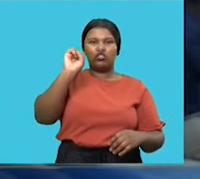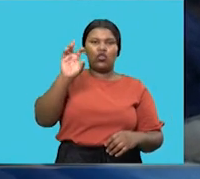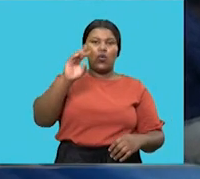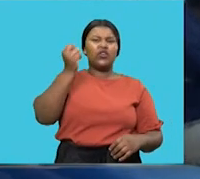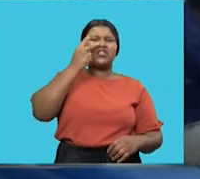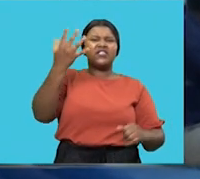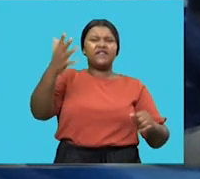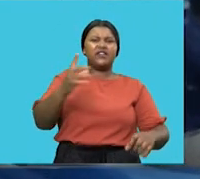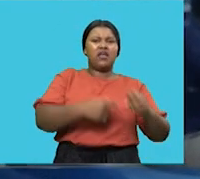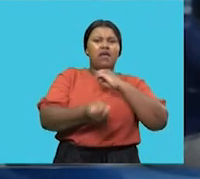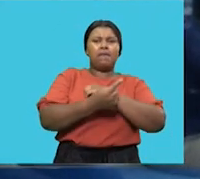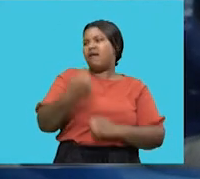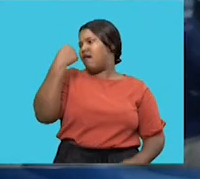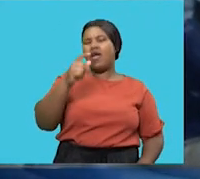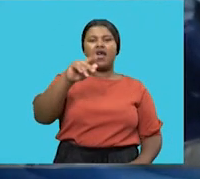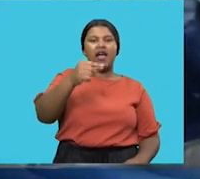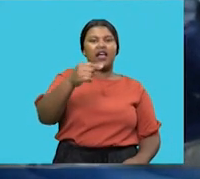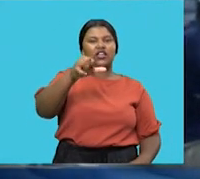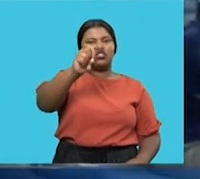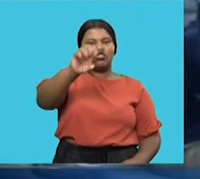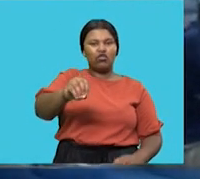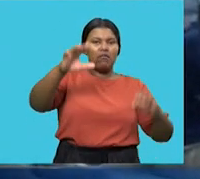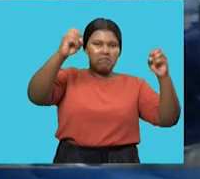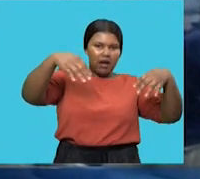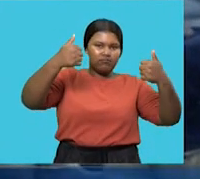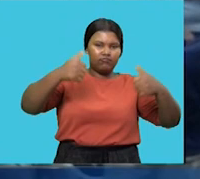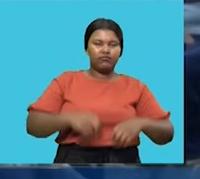endaweni yaseKagiso osukwini lwayizolo.